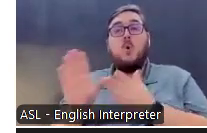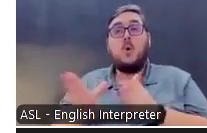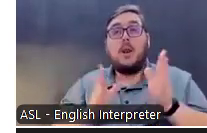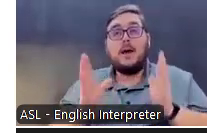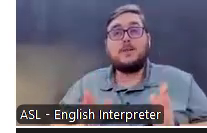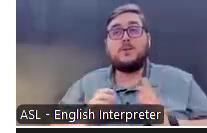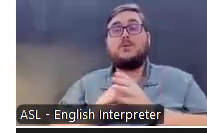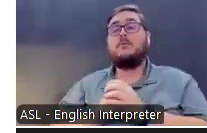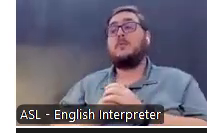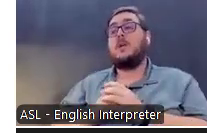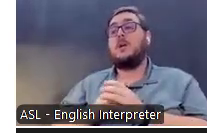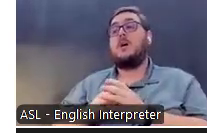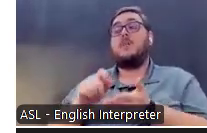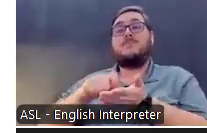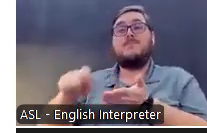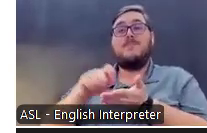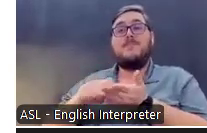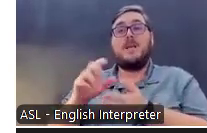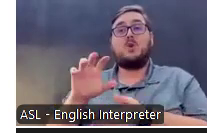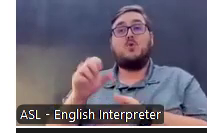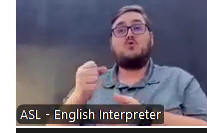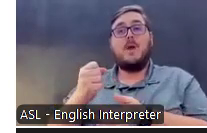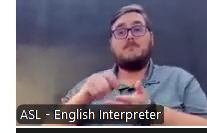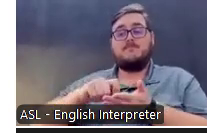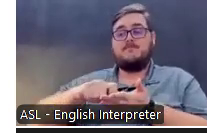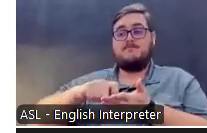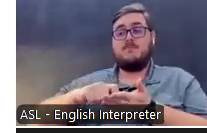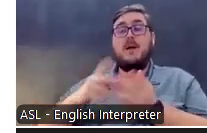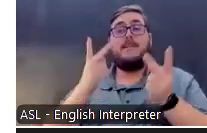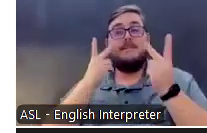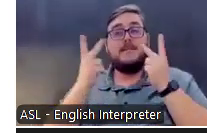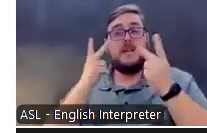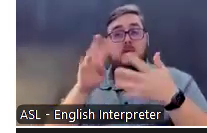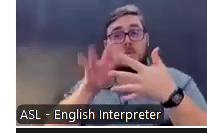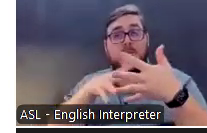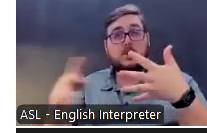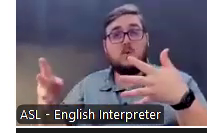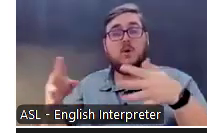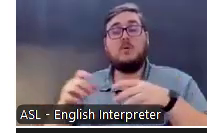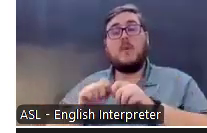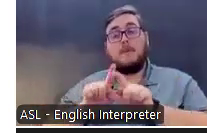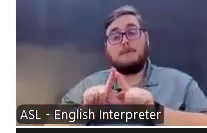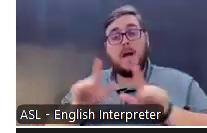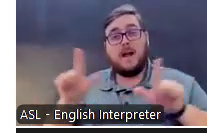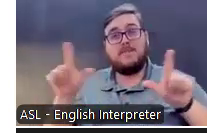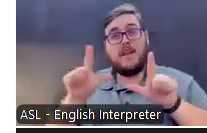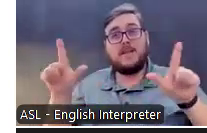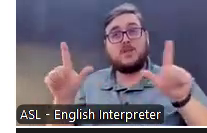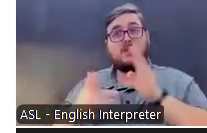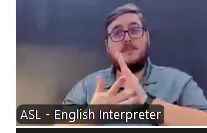pencil grip, visual schedule, magnification devices,